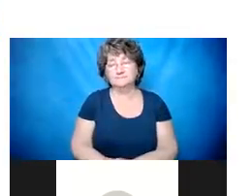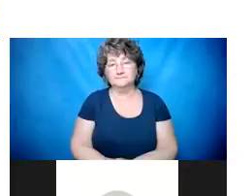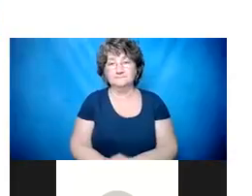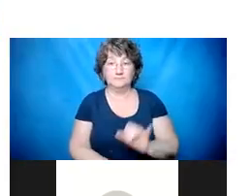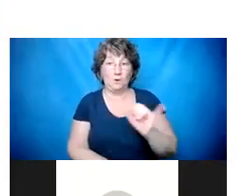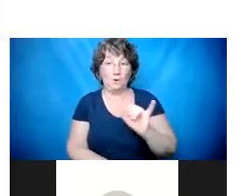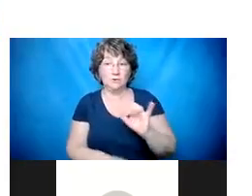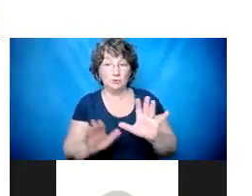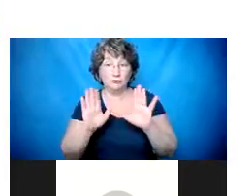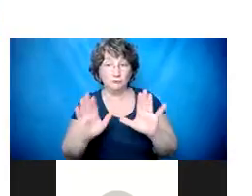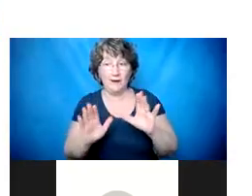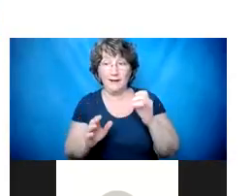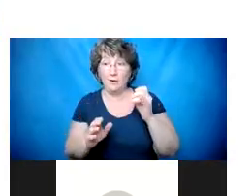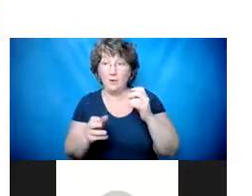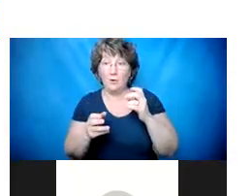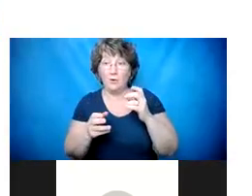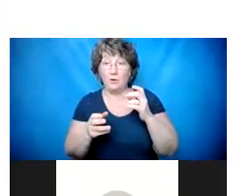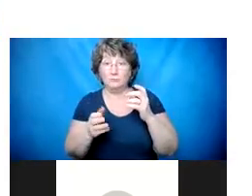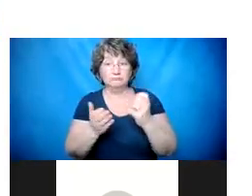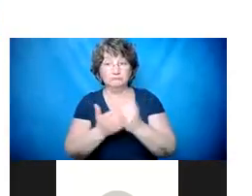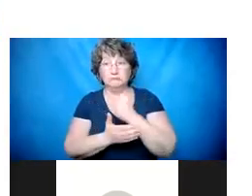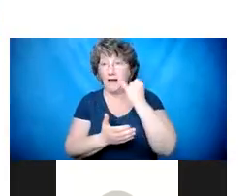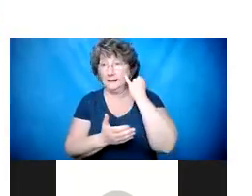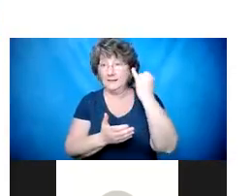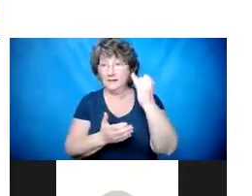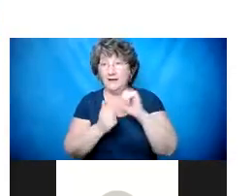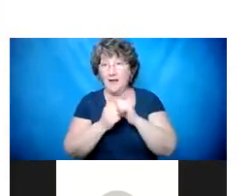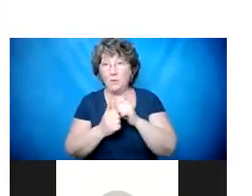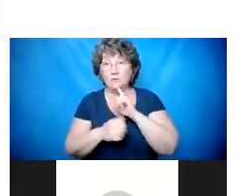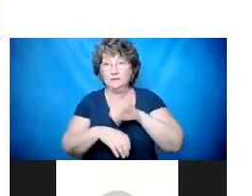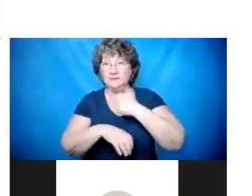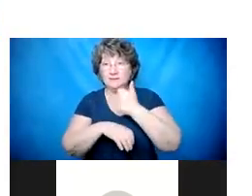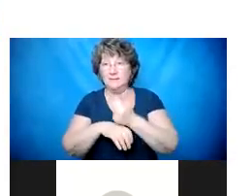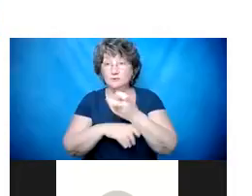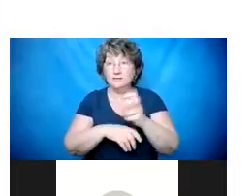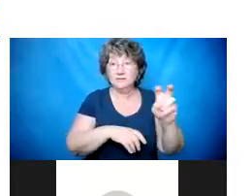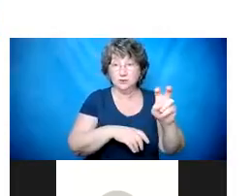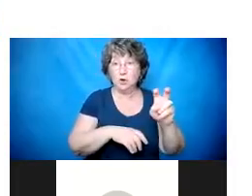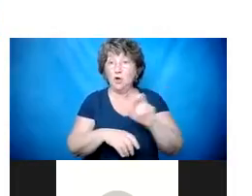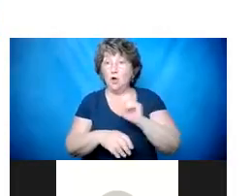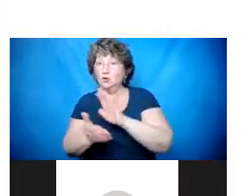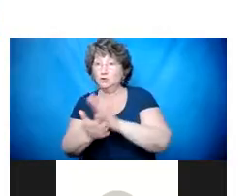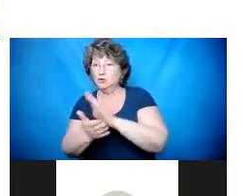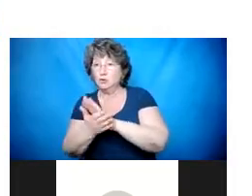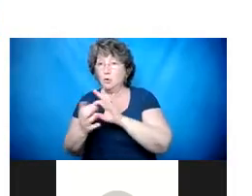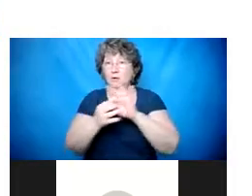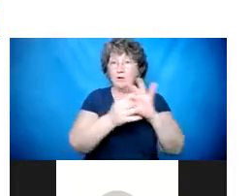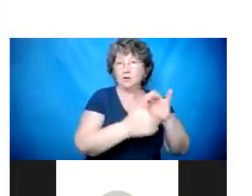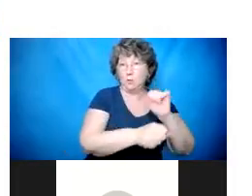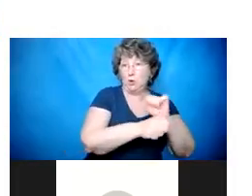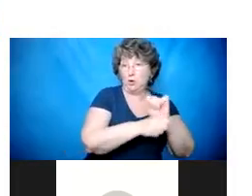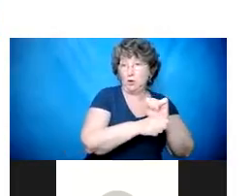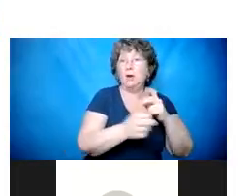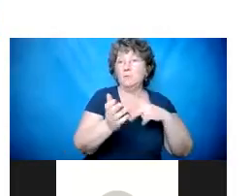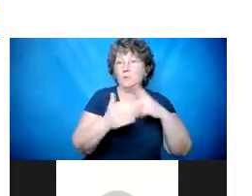IDD students to develop a great transitional program for our young people. We need willing organizations in putting all this